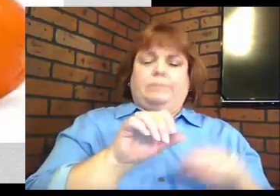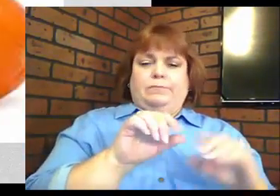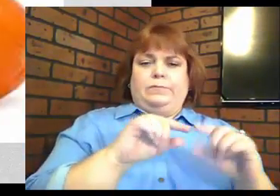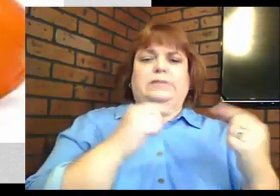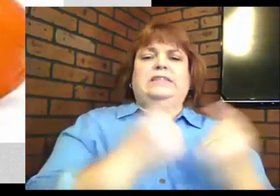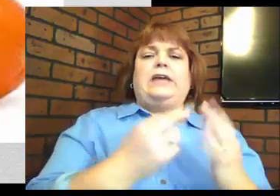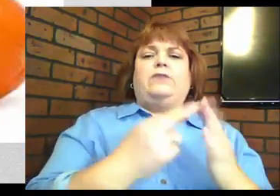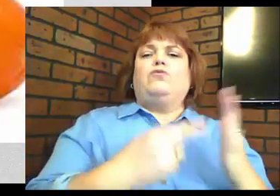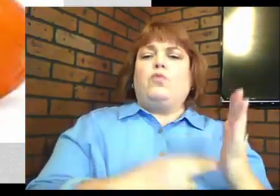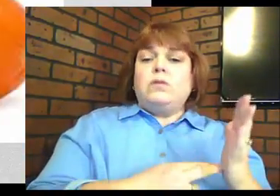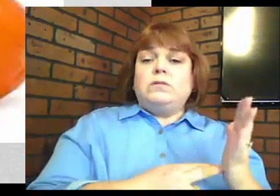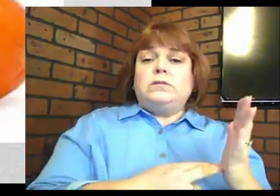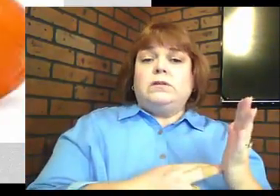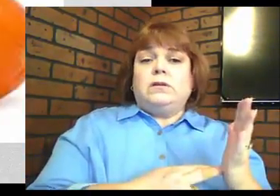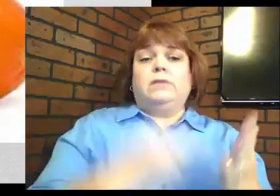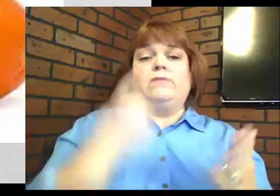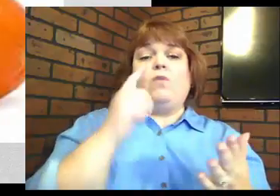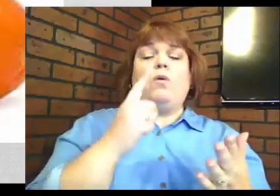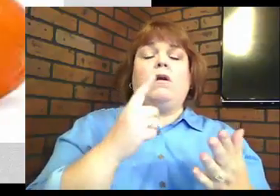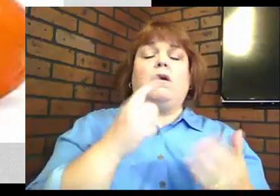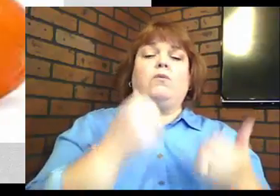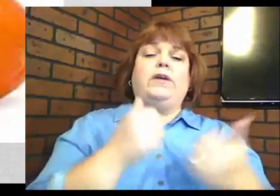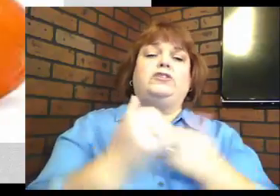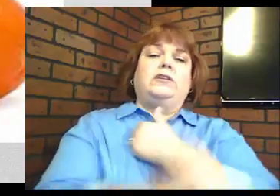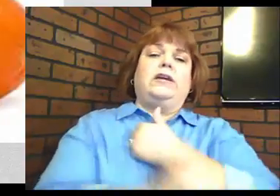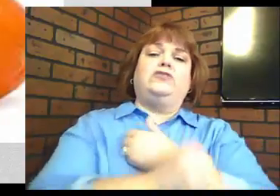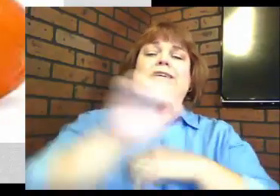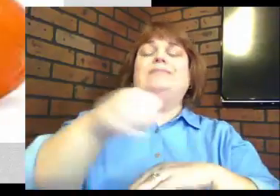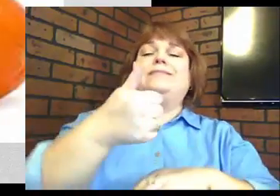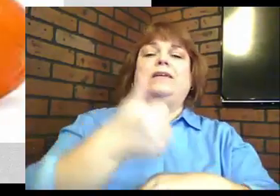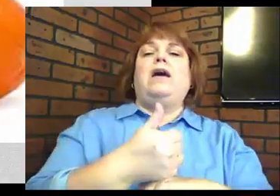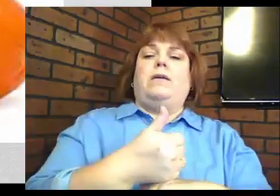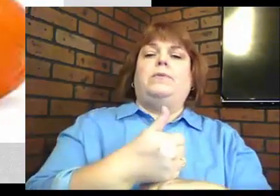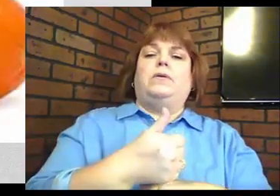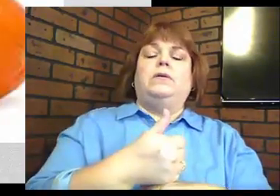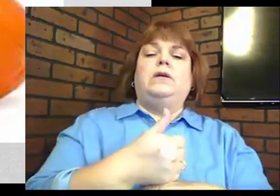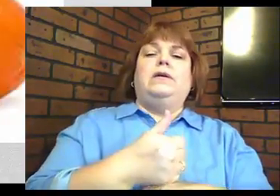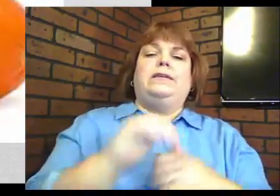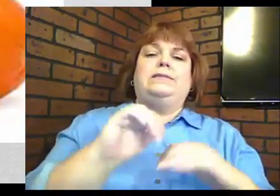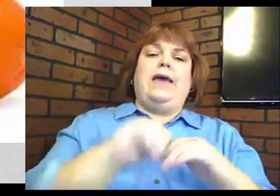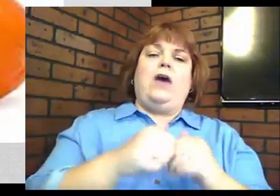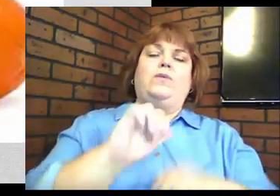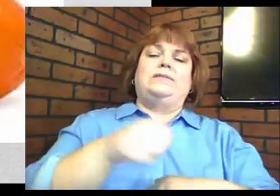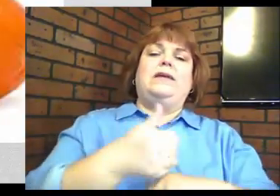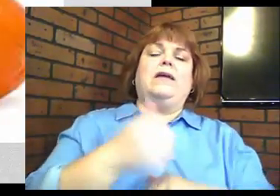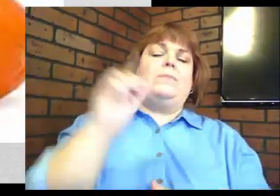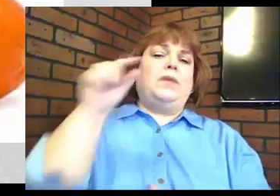different. You want to see what is the same, what is different. Compare.